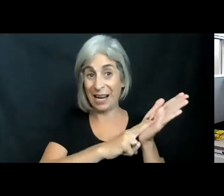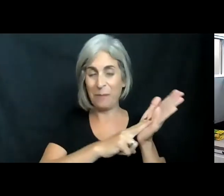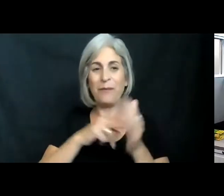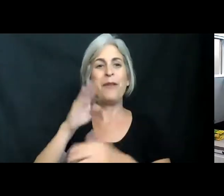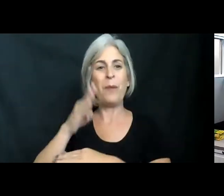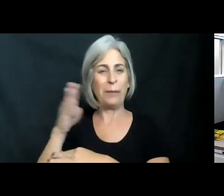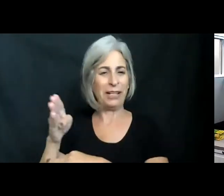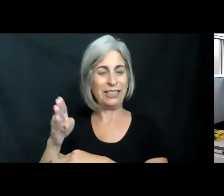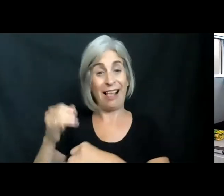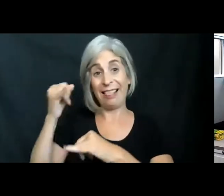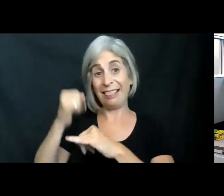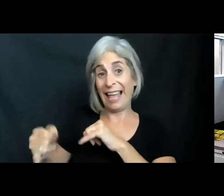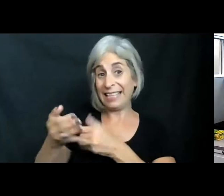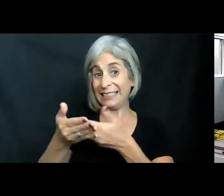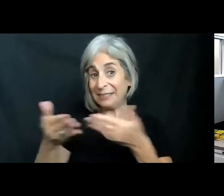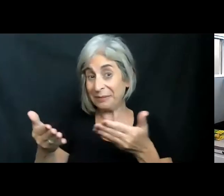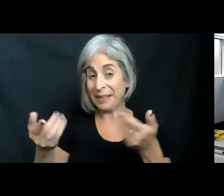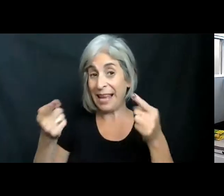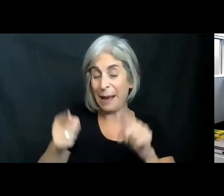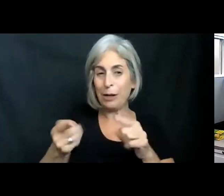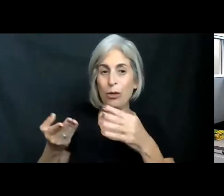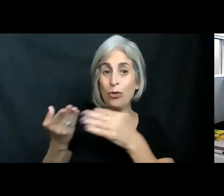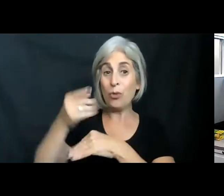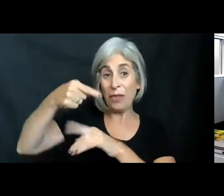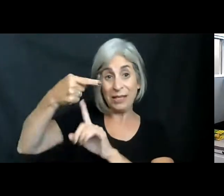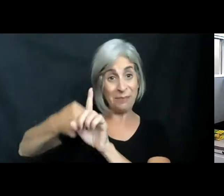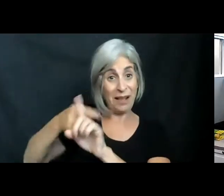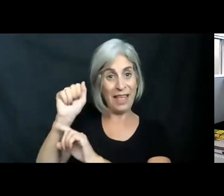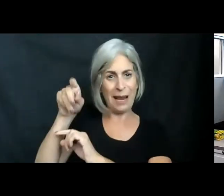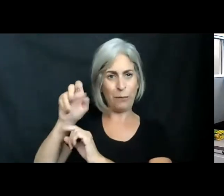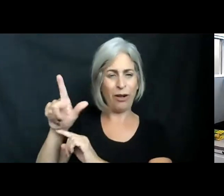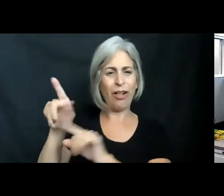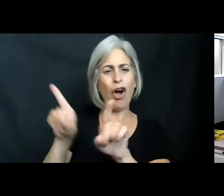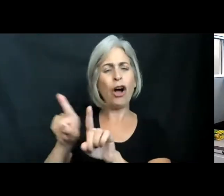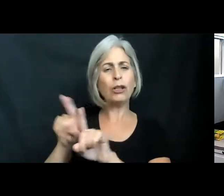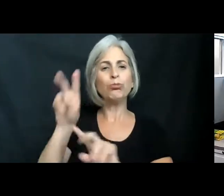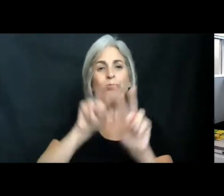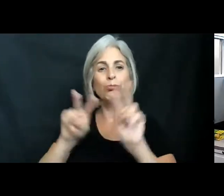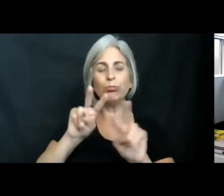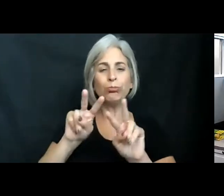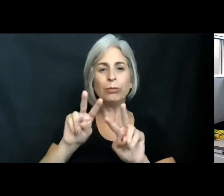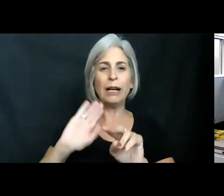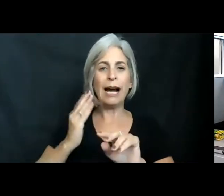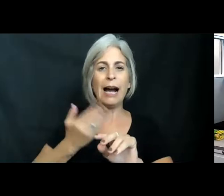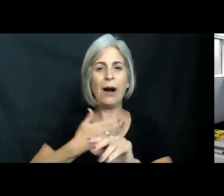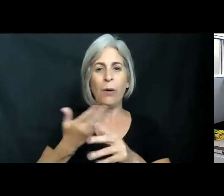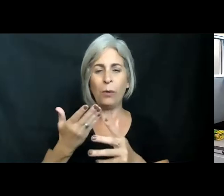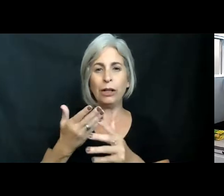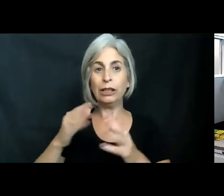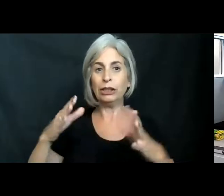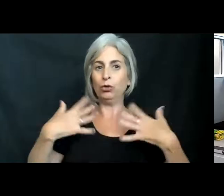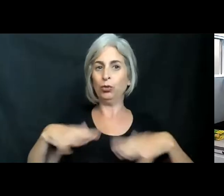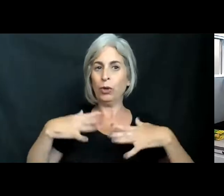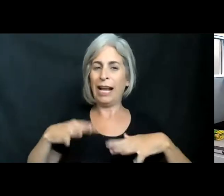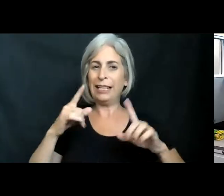And one last update is that throughout the month of April, you can also check out our Dressed to